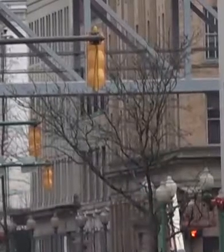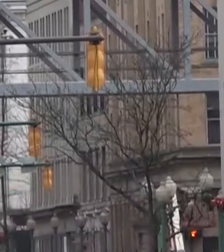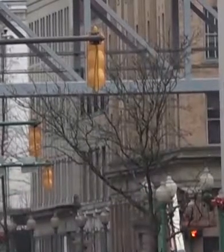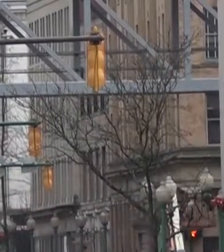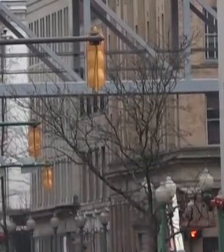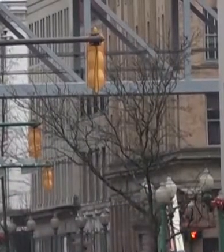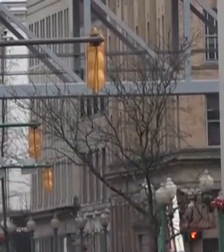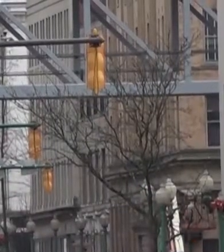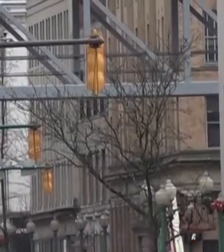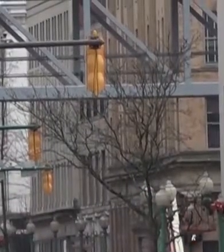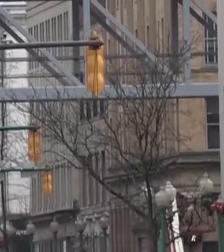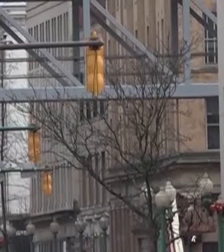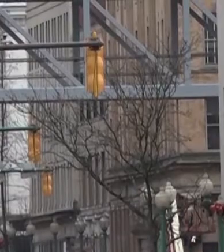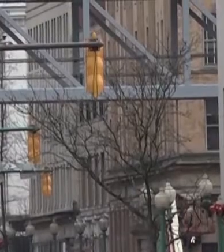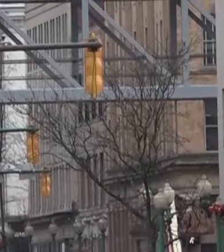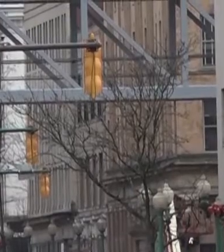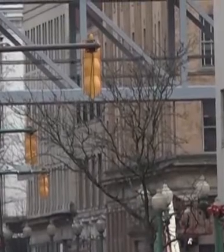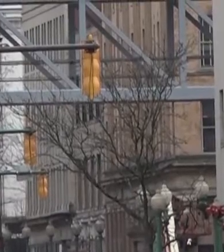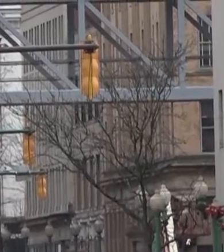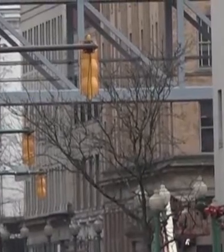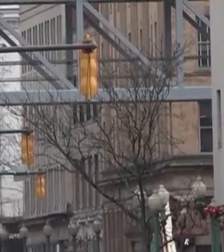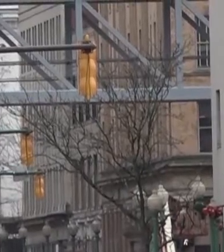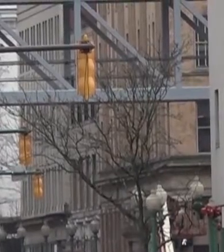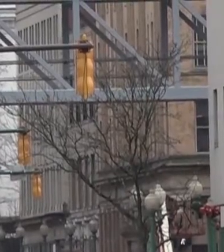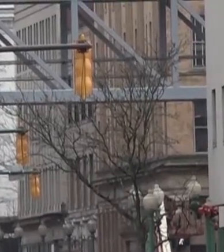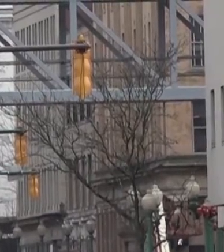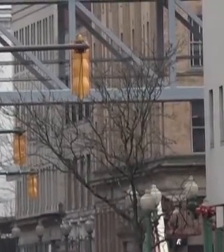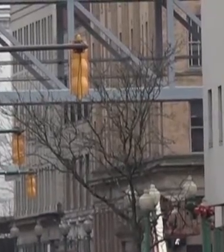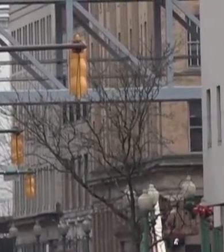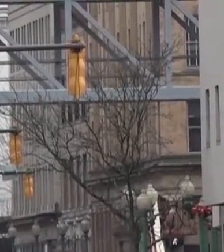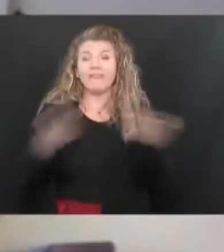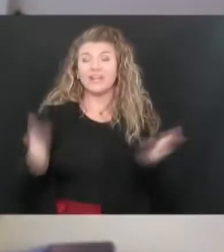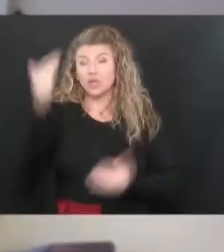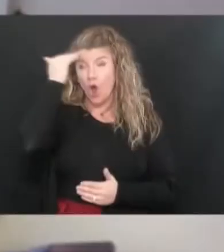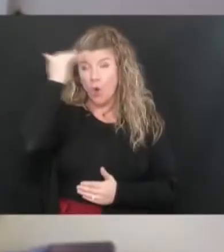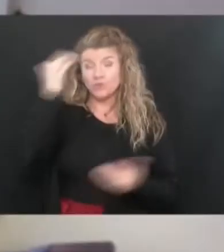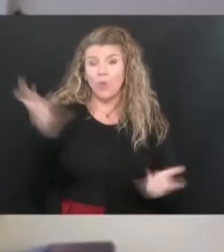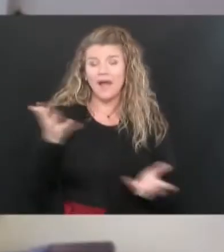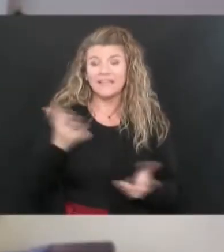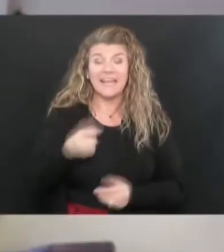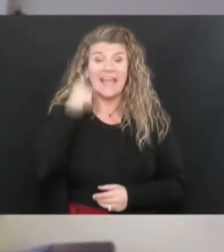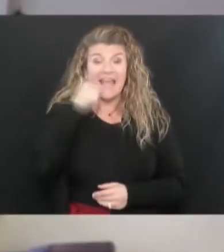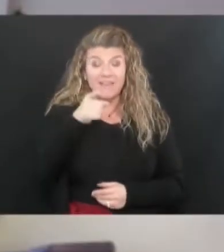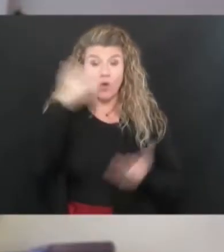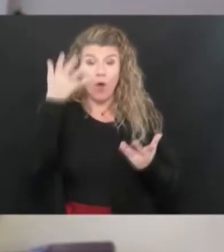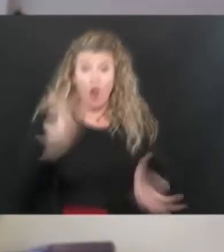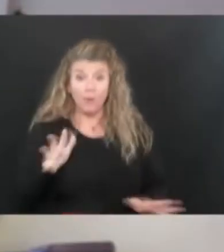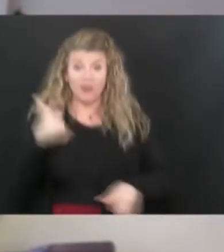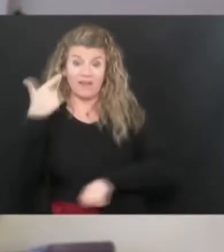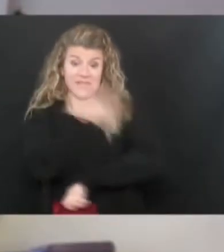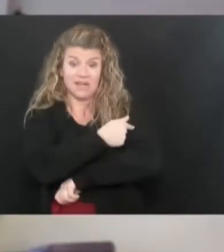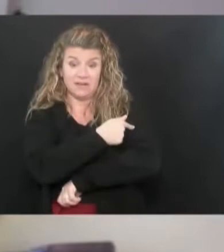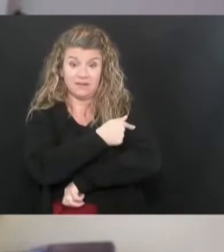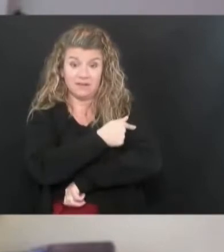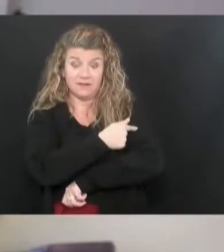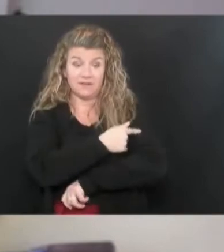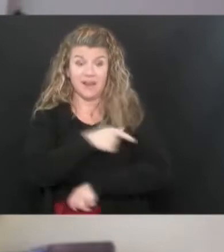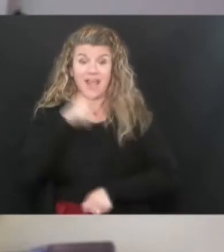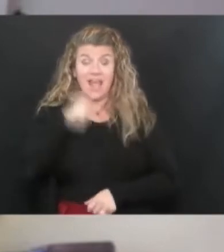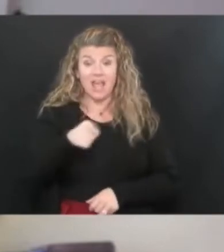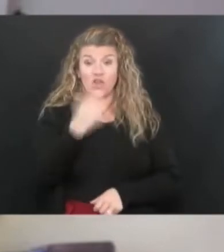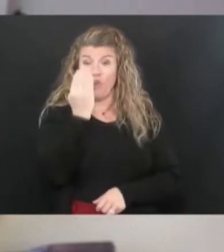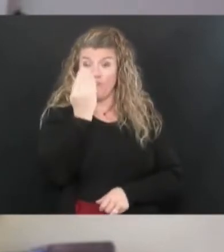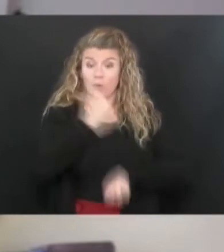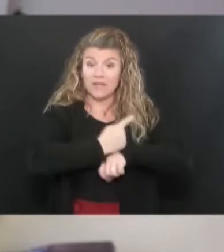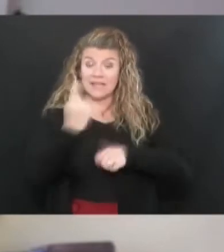of 16 and 35 to get vaccinated before June 20th. That if you're vaccinated, when you're 14 days